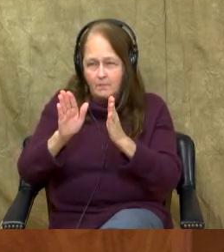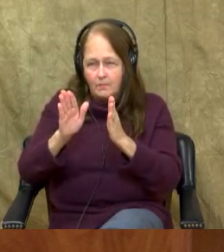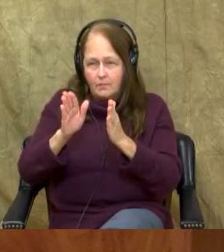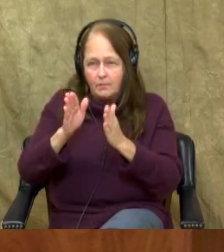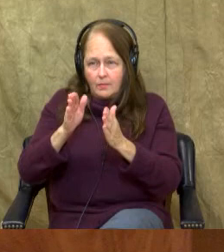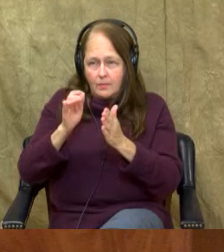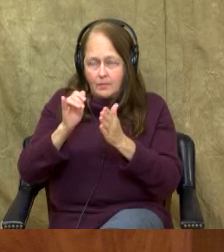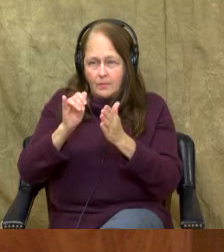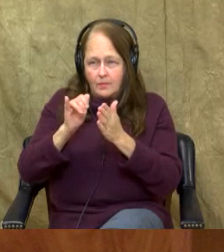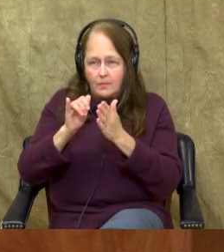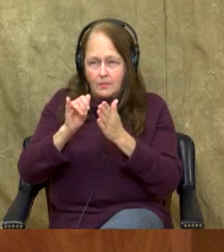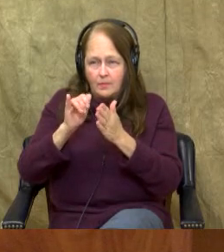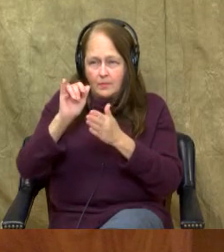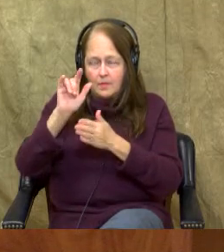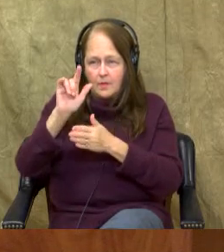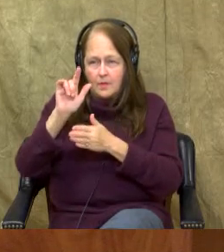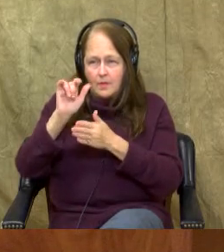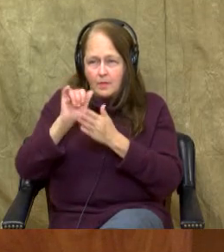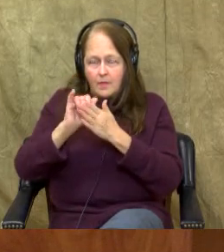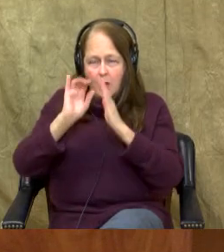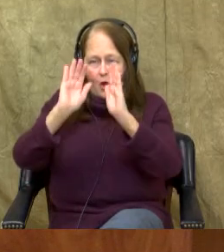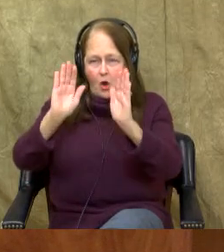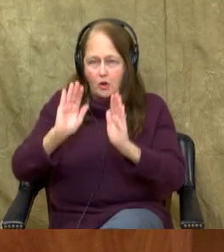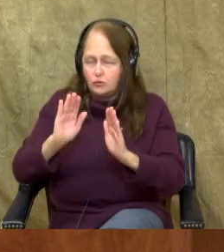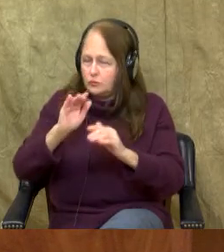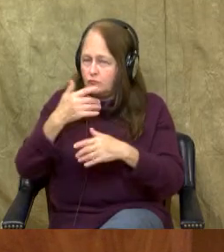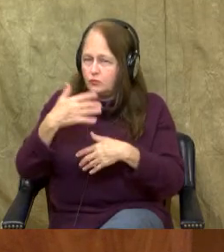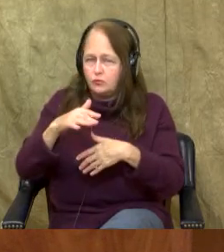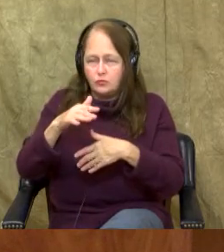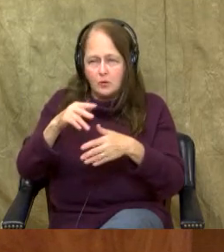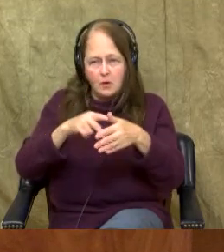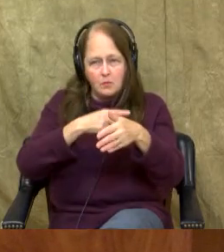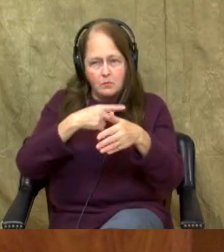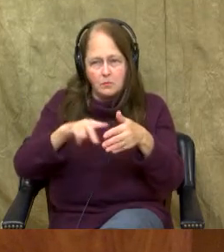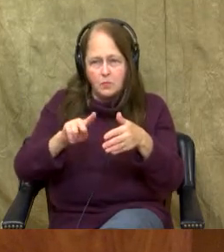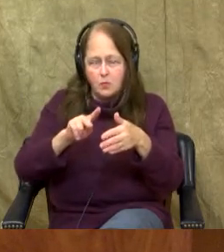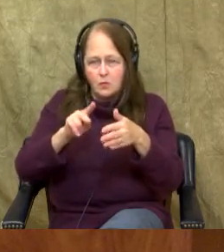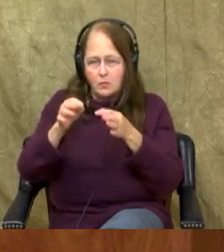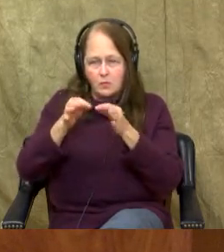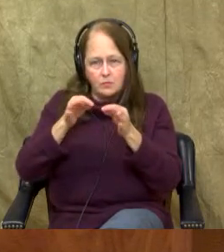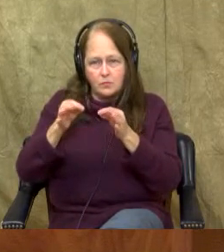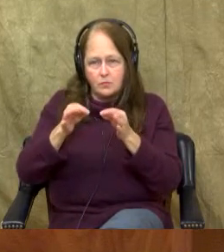I believe that Langston Hughes did an awesome job. How about you?